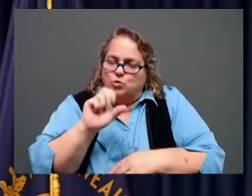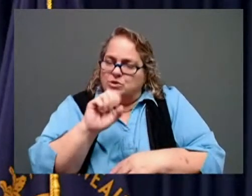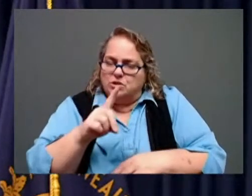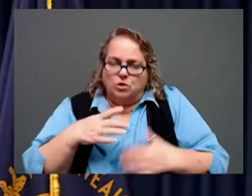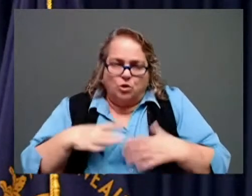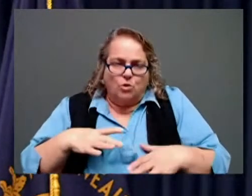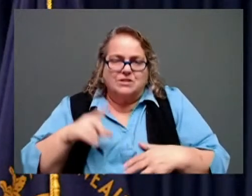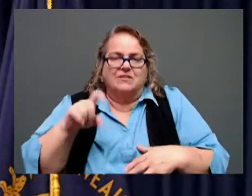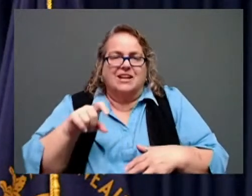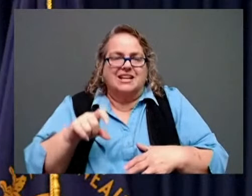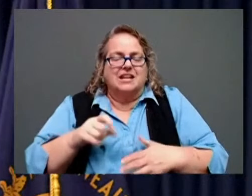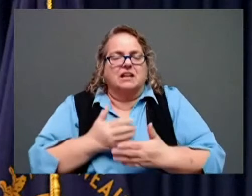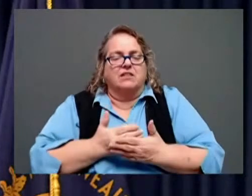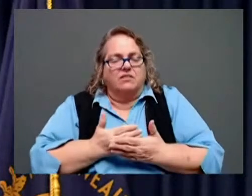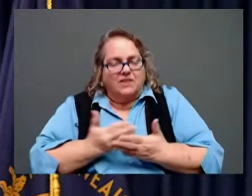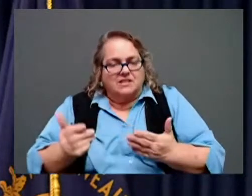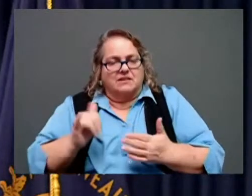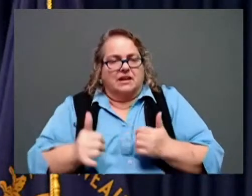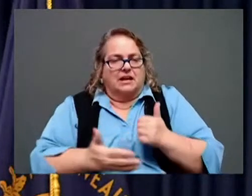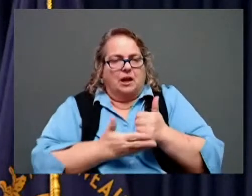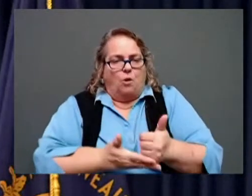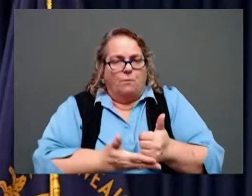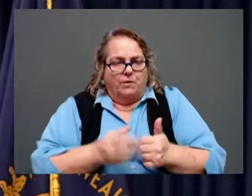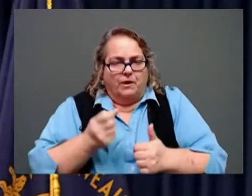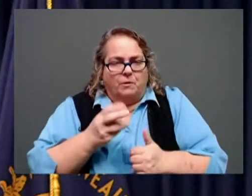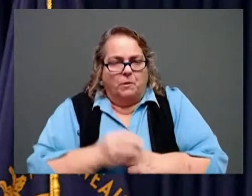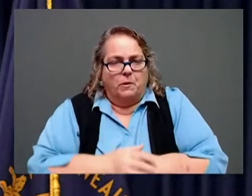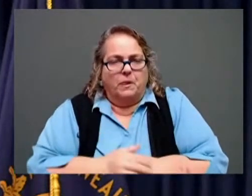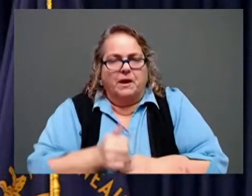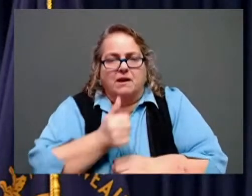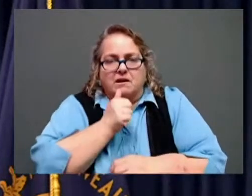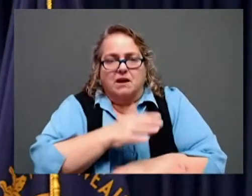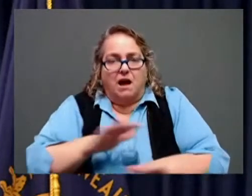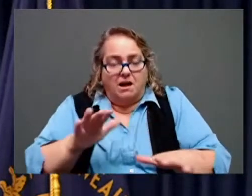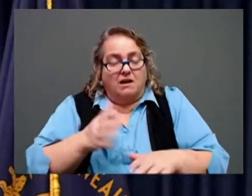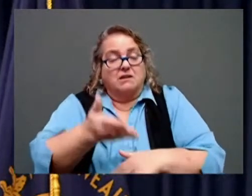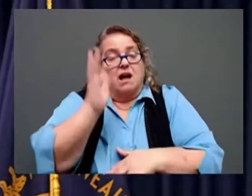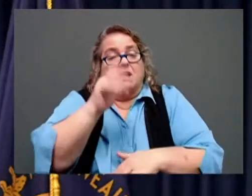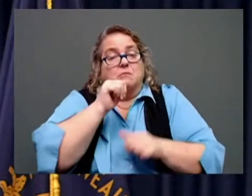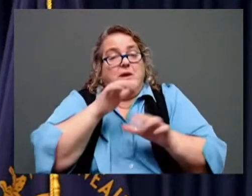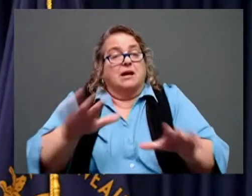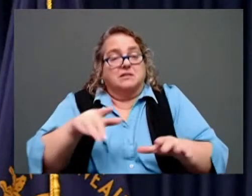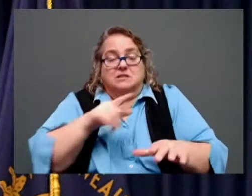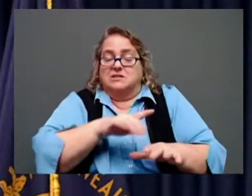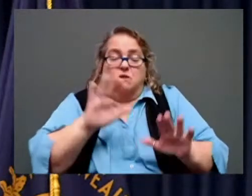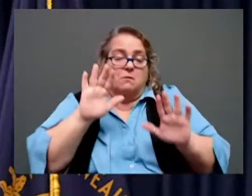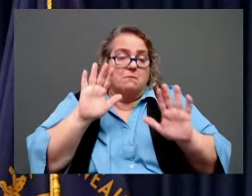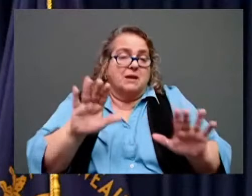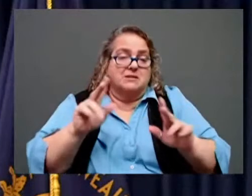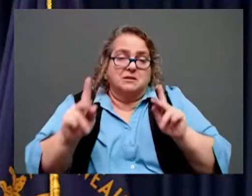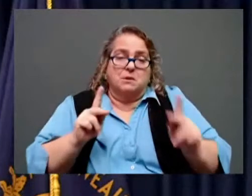that can help them. God bless. These are amazing folks. They're hurting, but they're